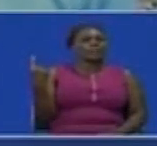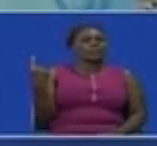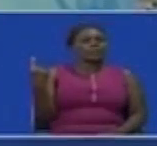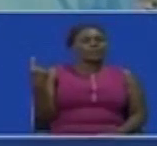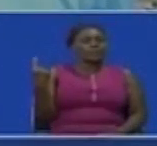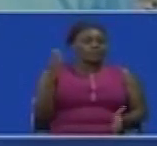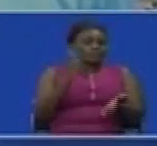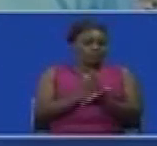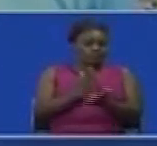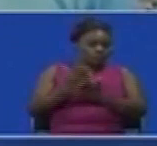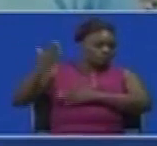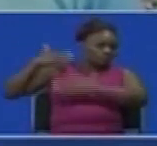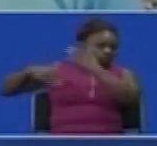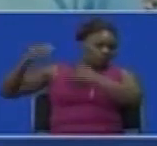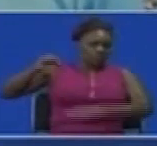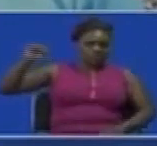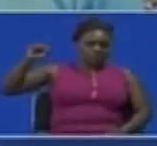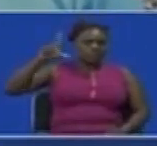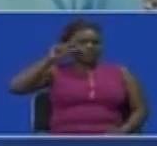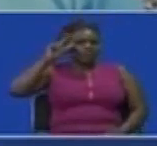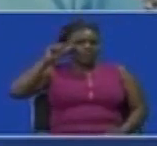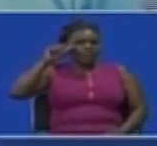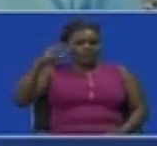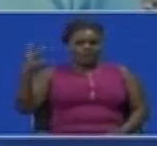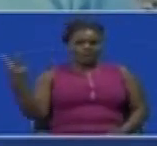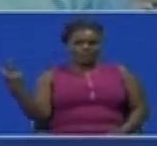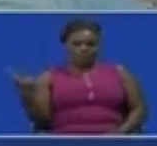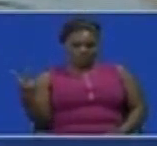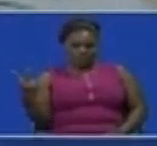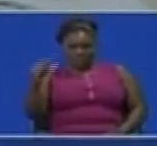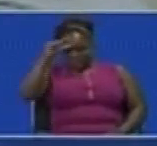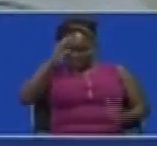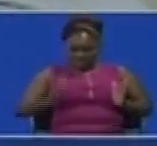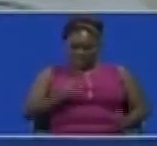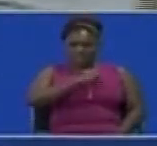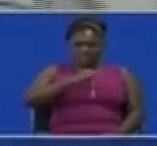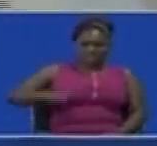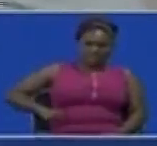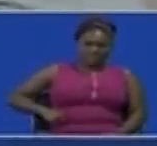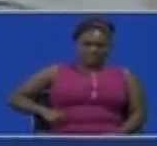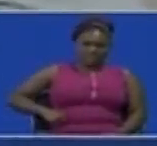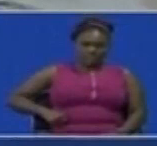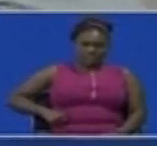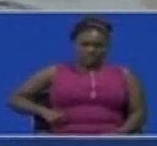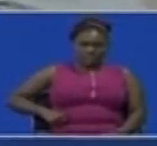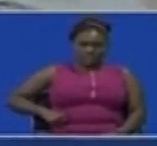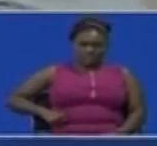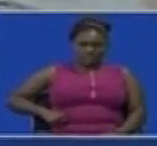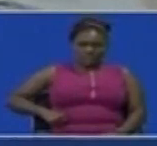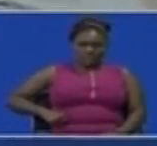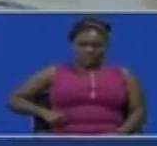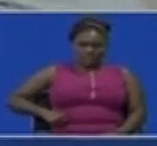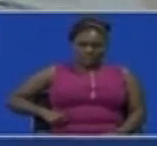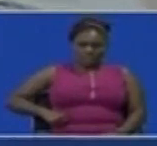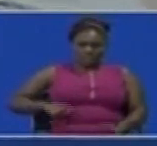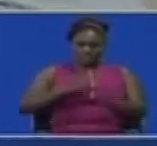Well, indeed, in the history of the politics of Mombasa, Hassan Omar Hassan and Ali Hassan Joho were actually buddies, especially during the early days of